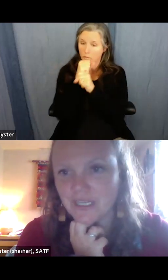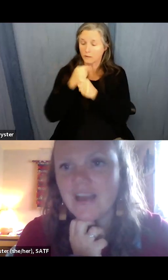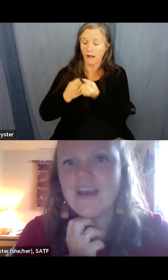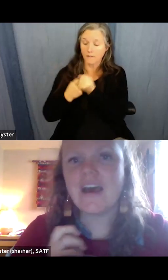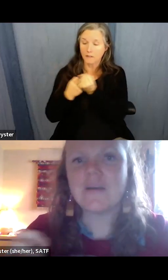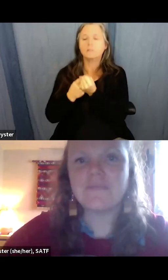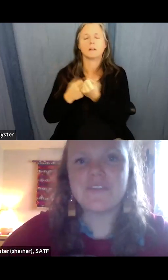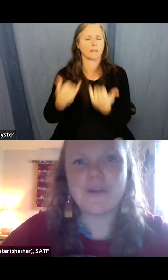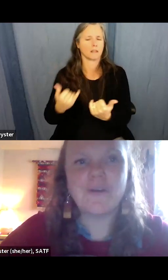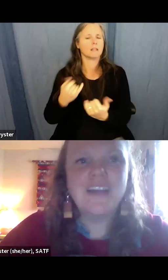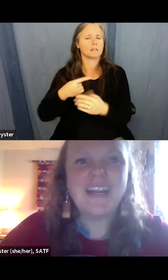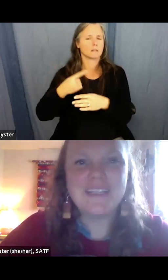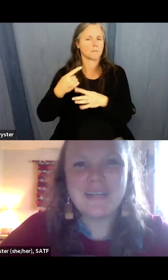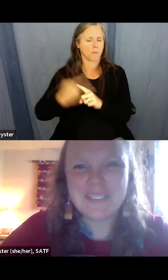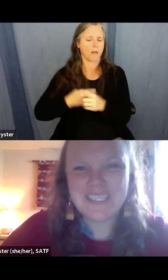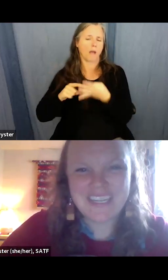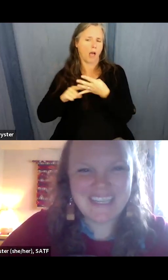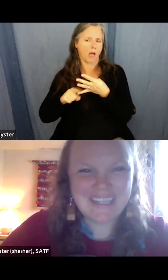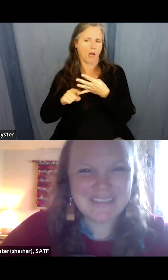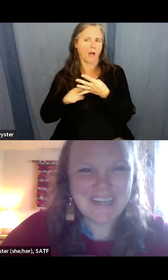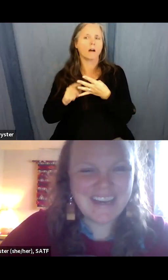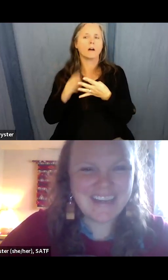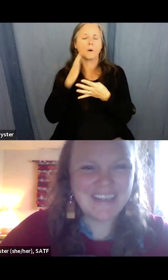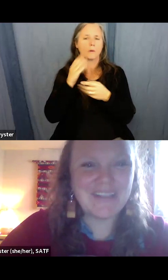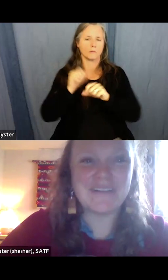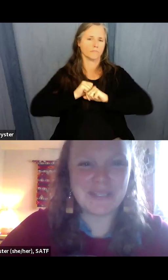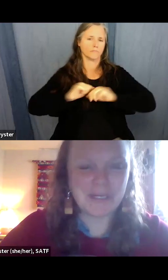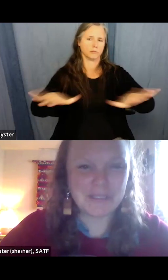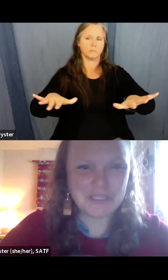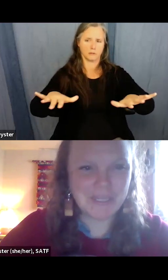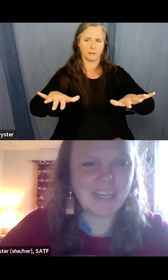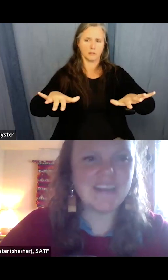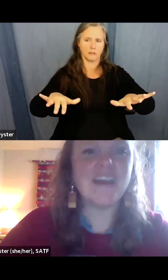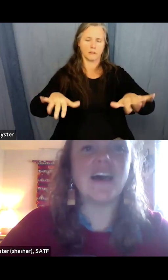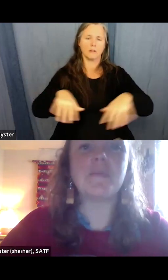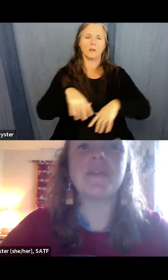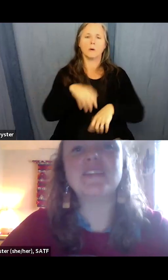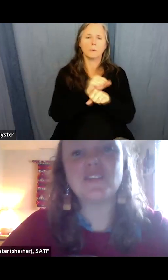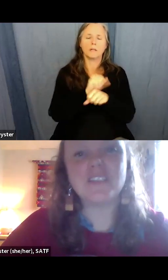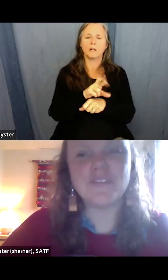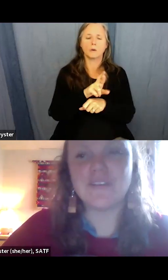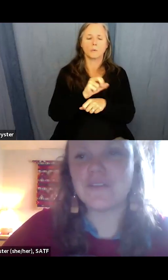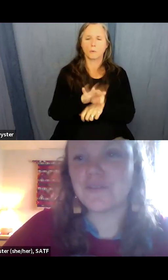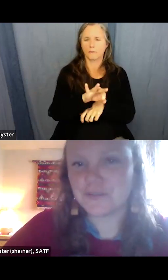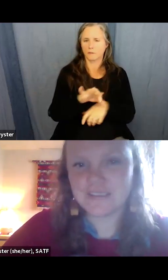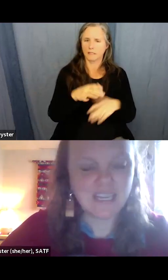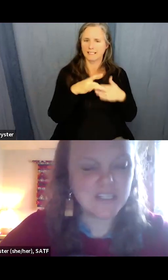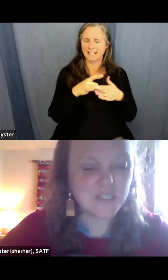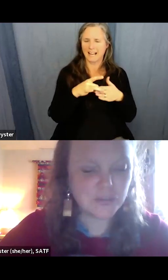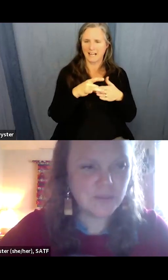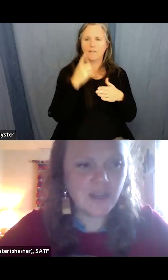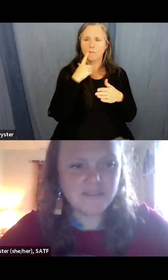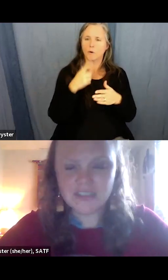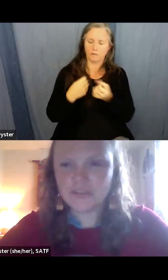this work. So highly recommend checking that out along with the partnership guide. Additionally, for folks